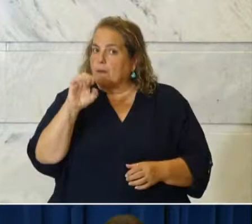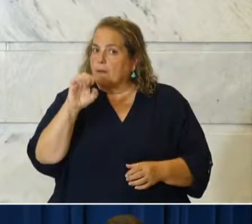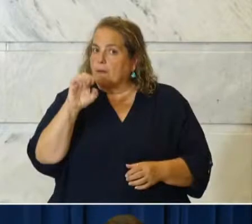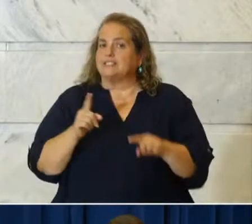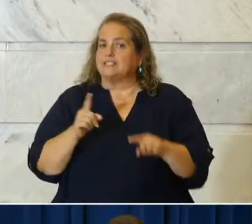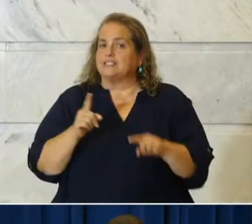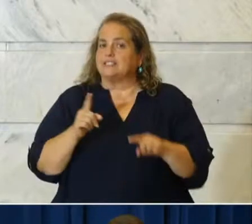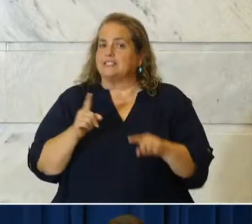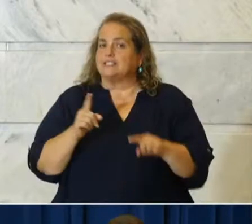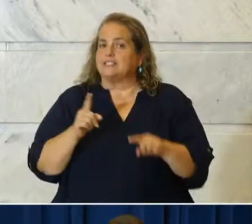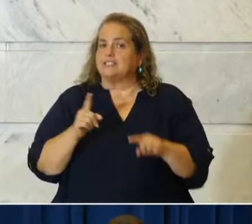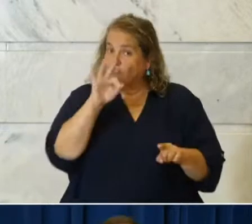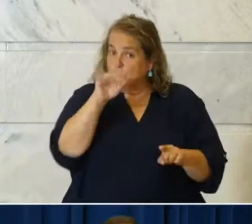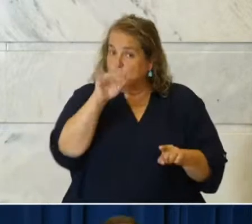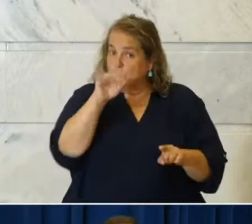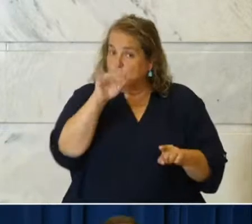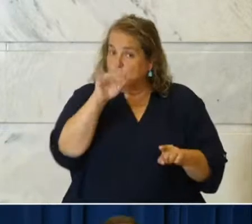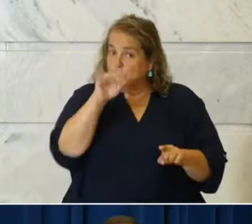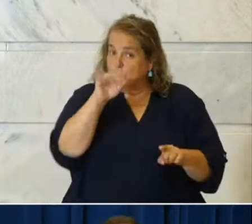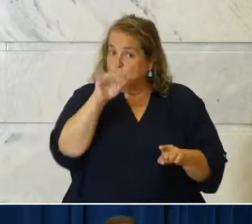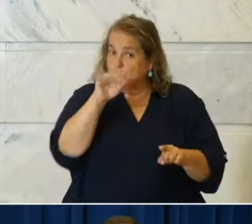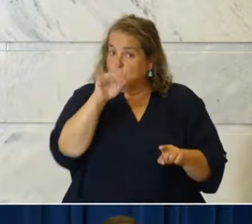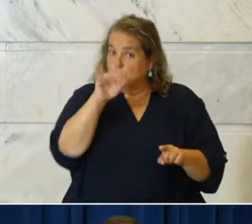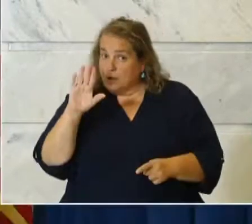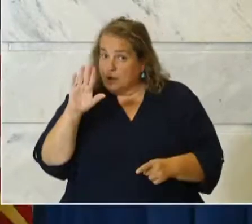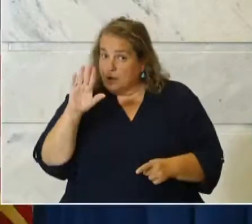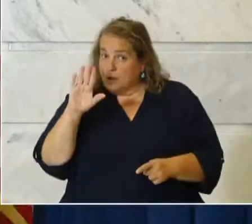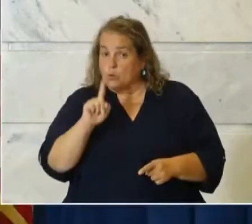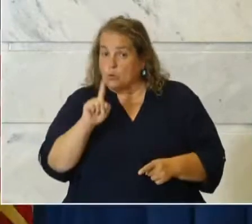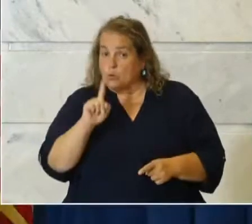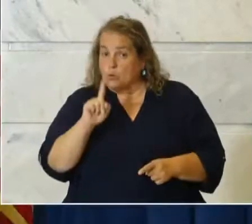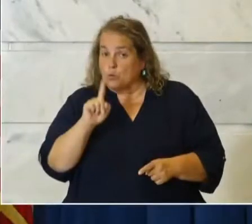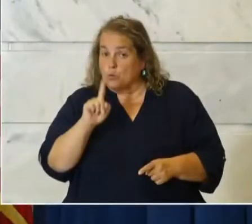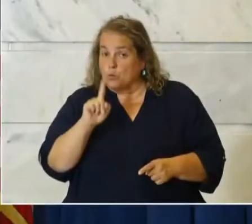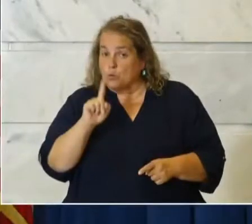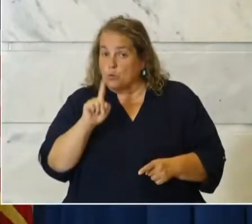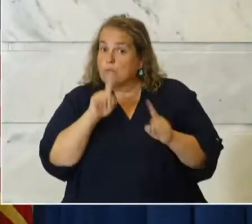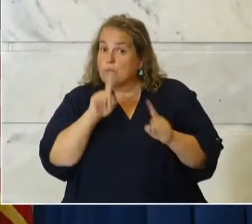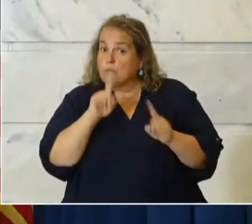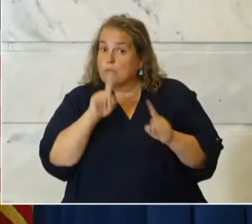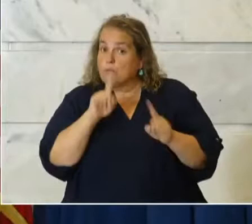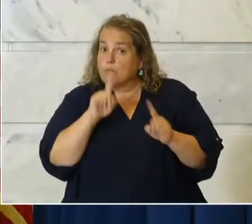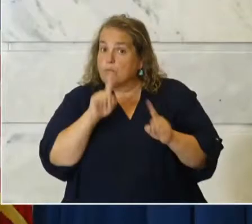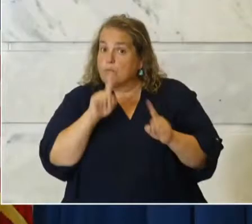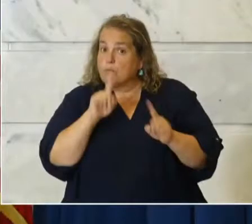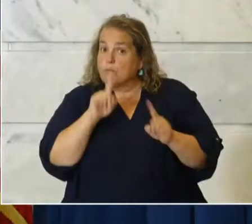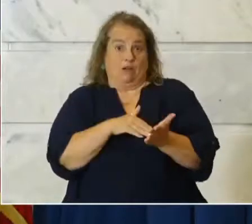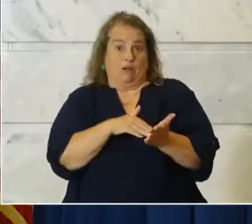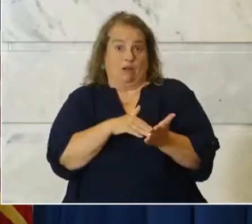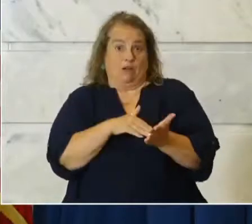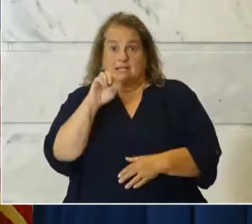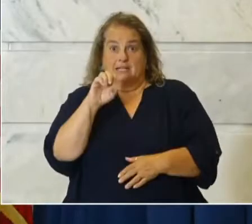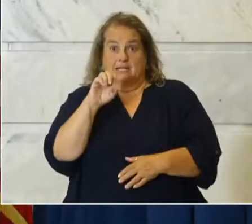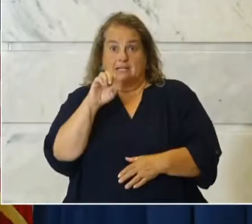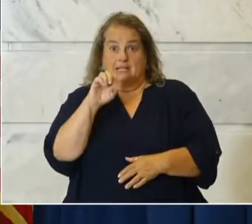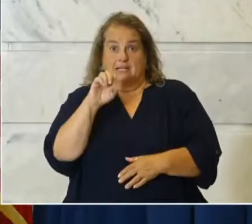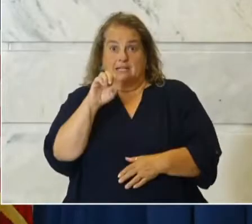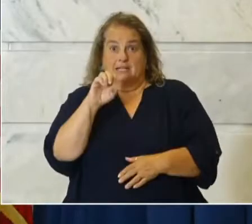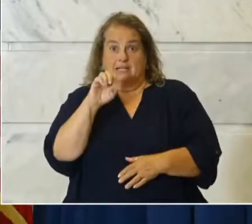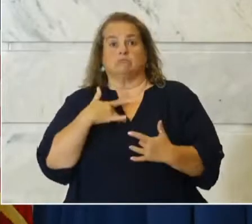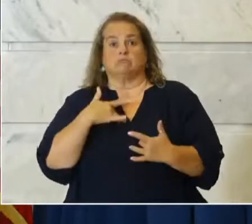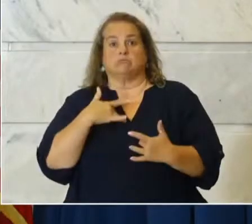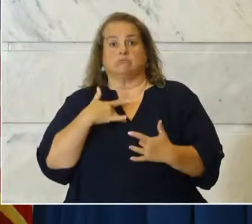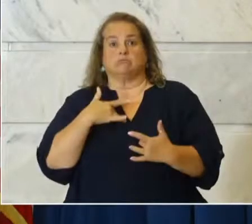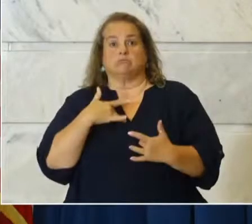beaches. If you're going to a Florida beach where they're reporting almost 10,000 cases a day, you're likely to bring